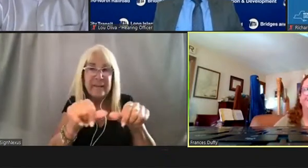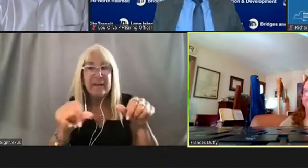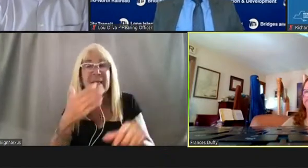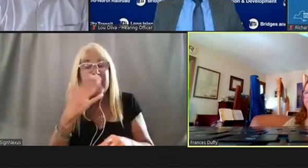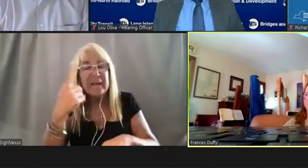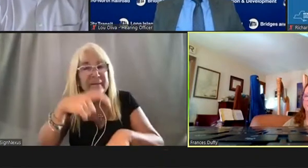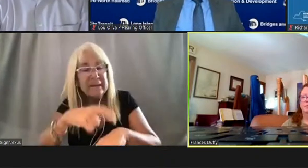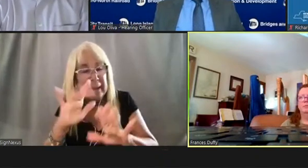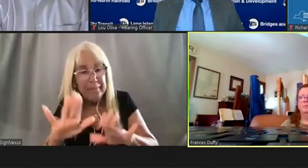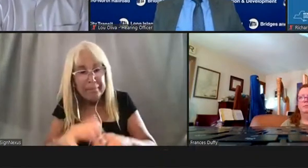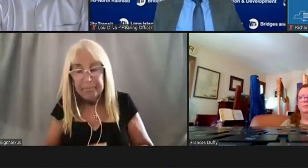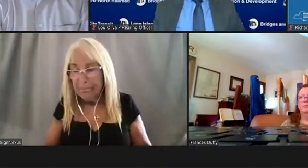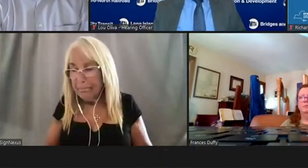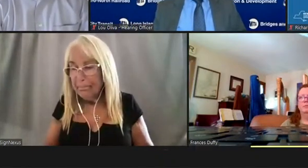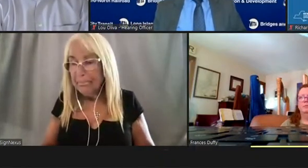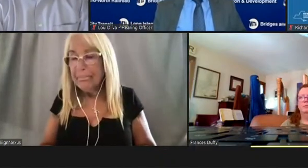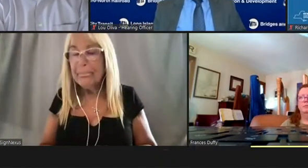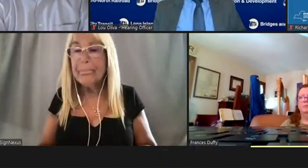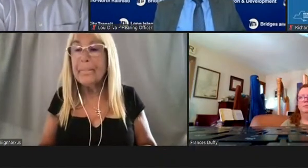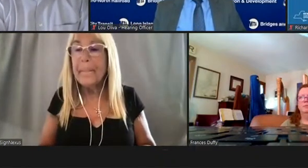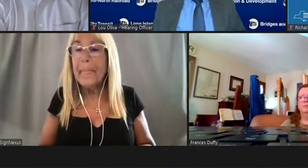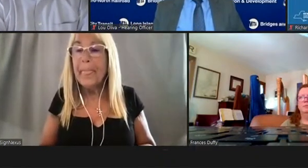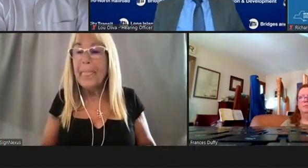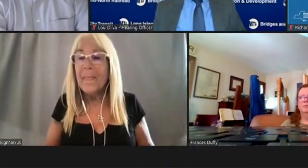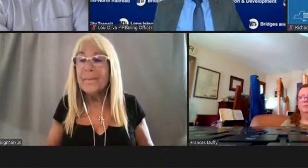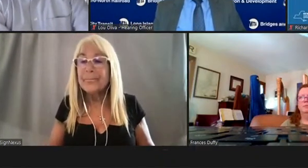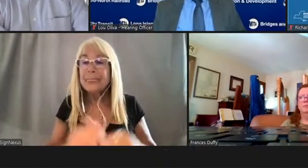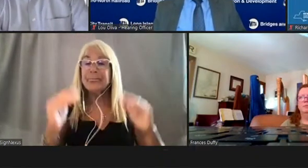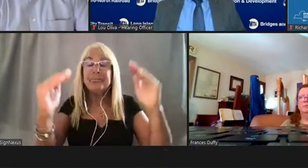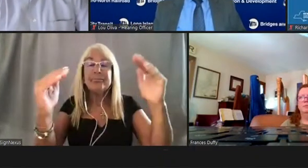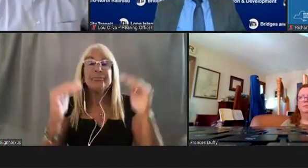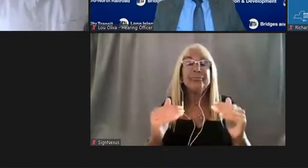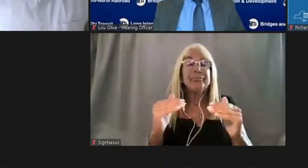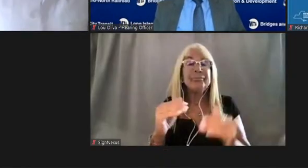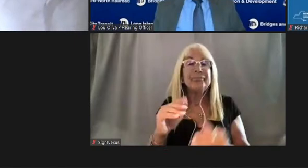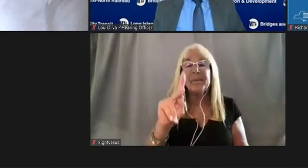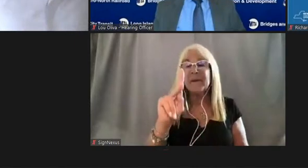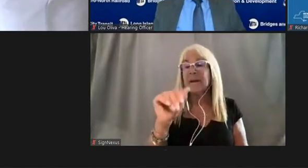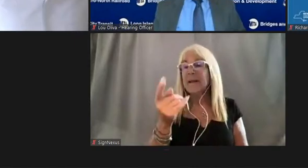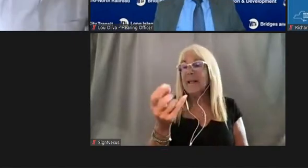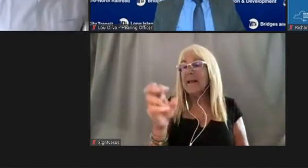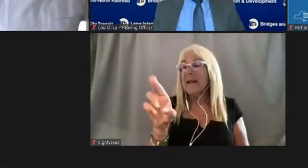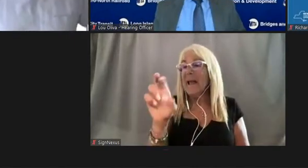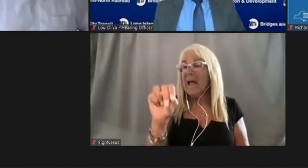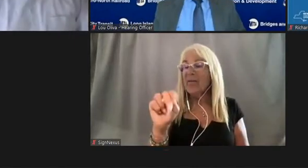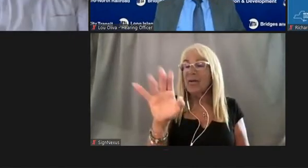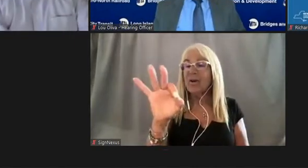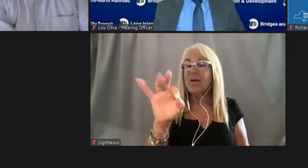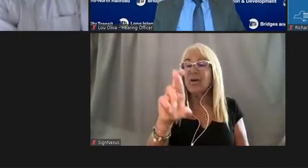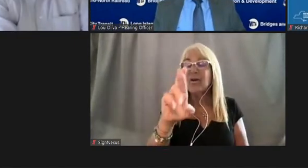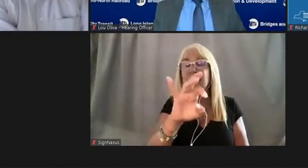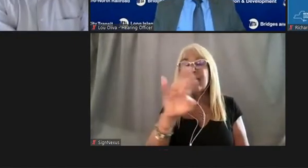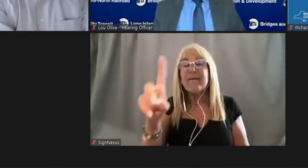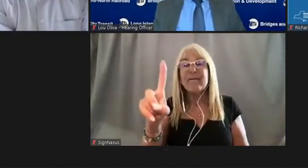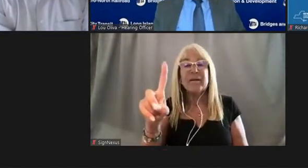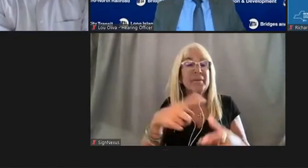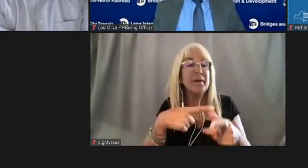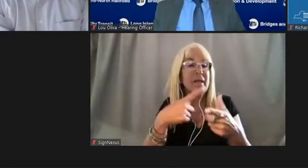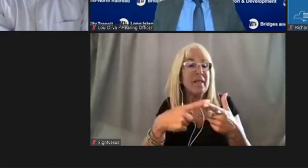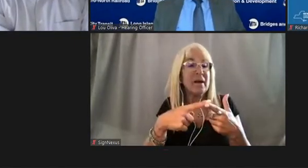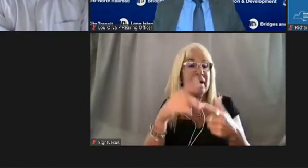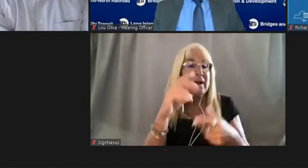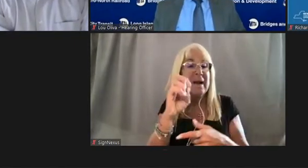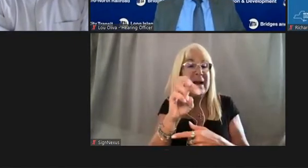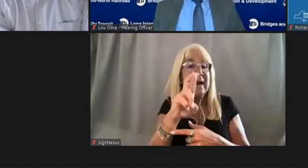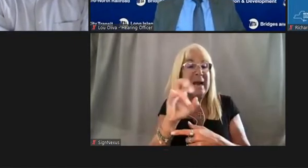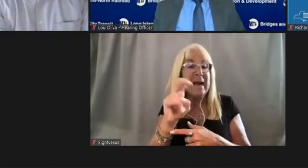time thank you our next speaker is Catherine freed followed by Aaron Tunstall